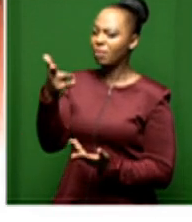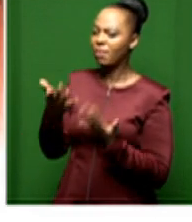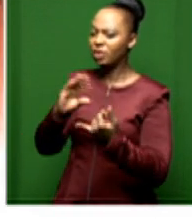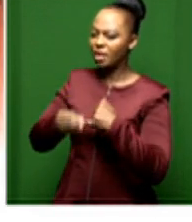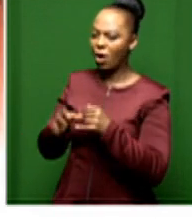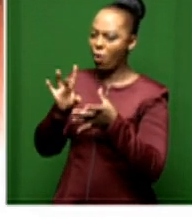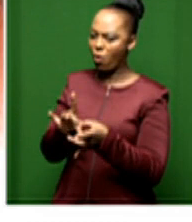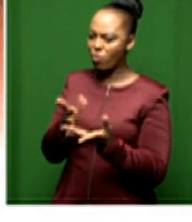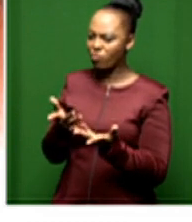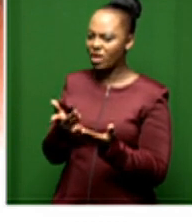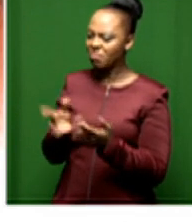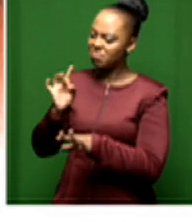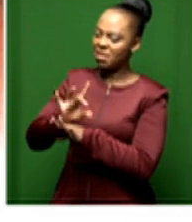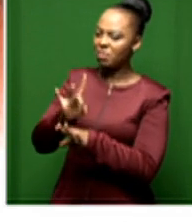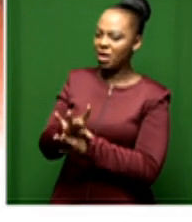home?